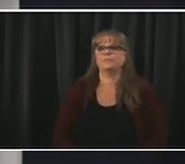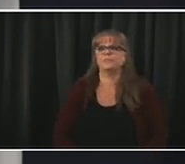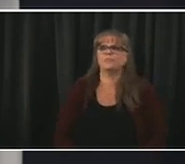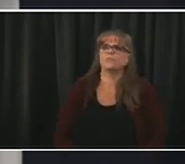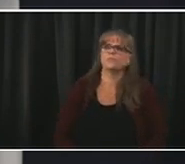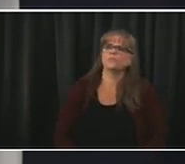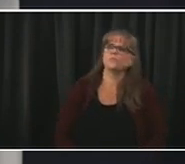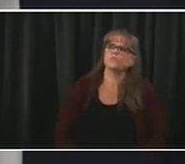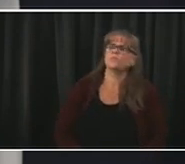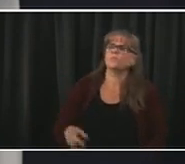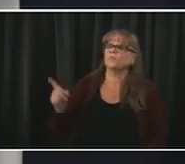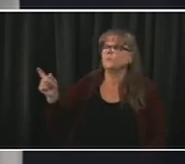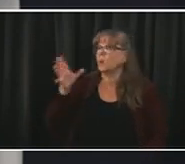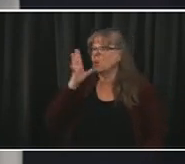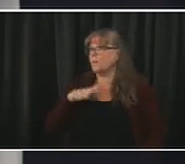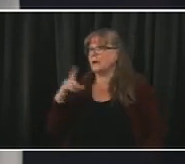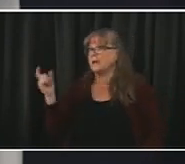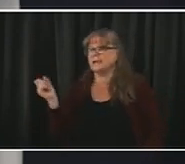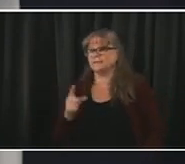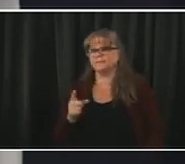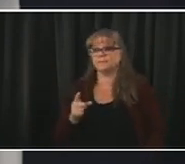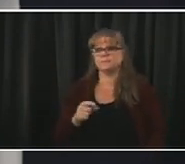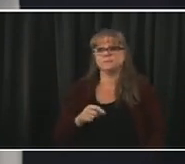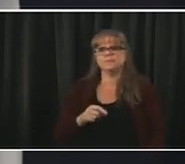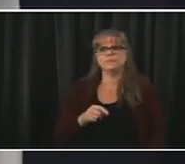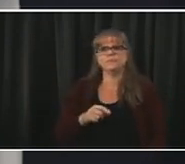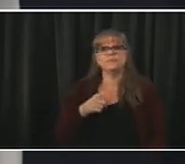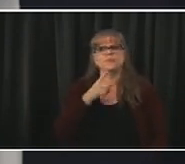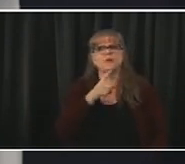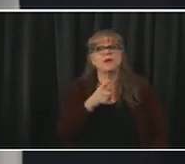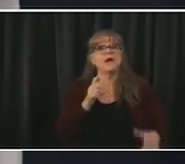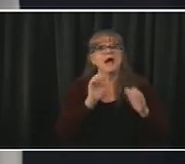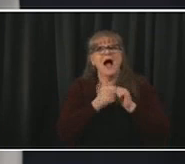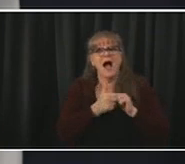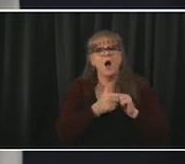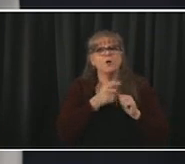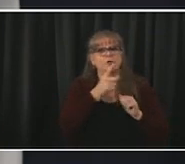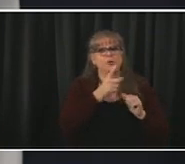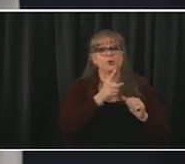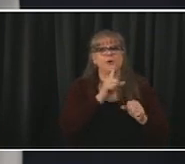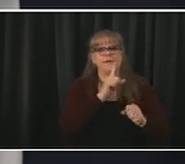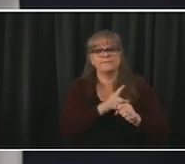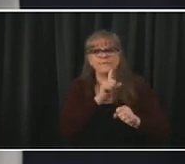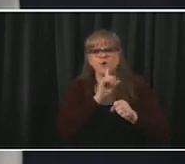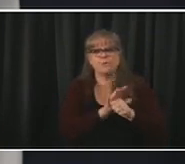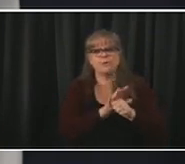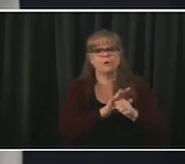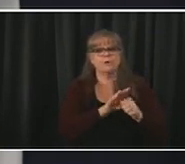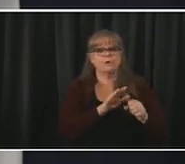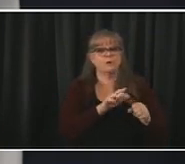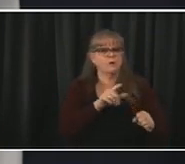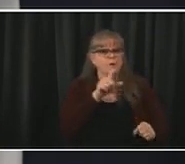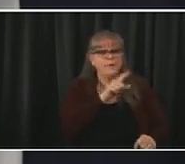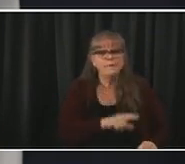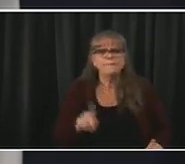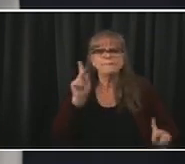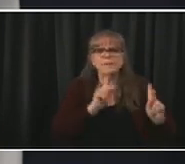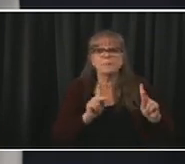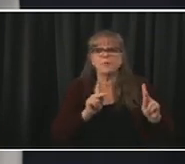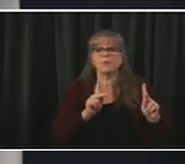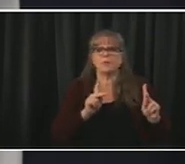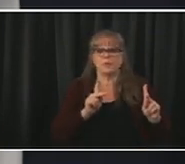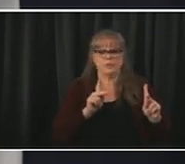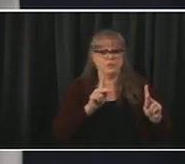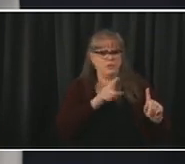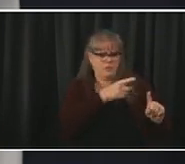do you plan to confirm and enforce people's eligibility as frontline workers if they aren't required to get